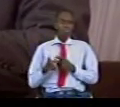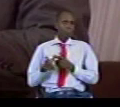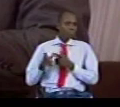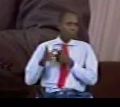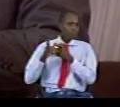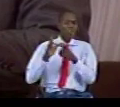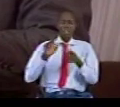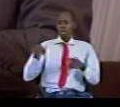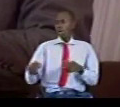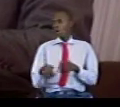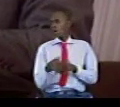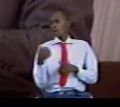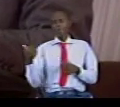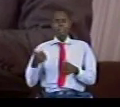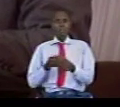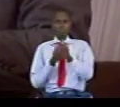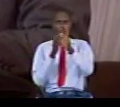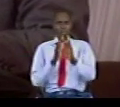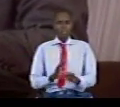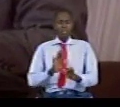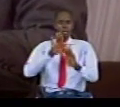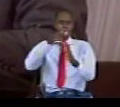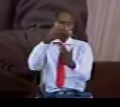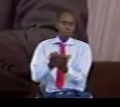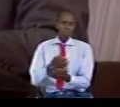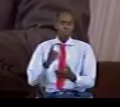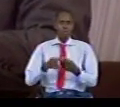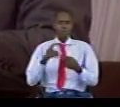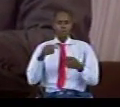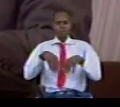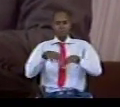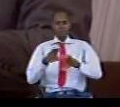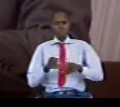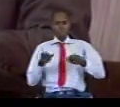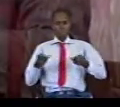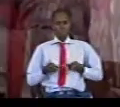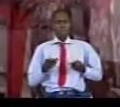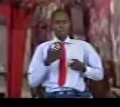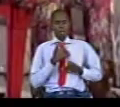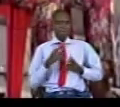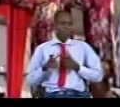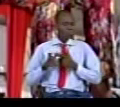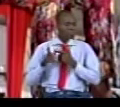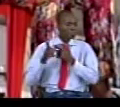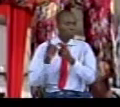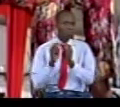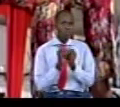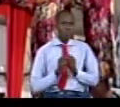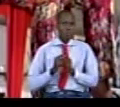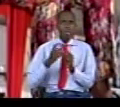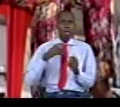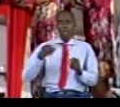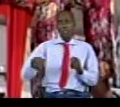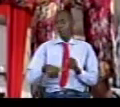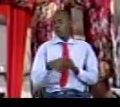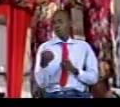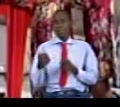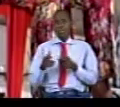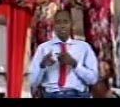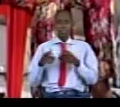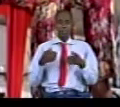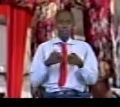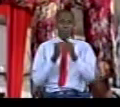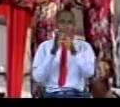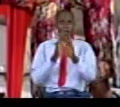disciple, and came to the sepulchre. So they ran both together, and the other disciple did outrun Peter, and